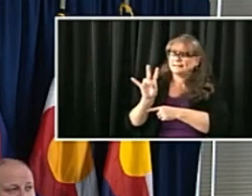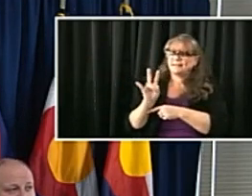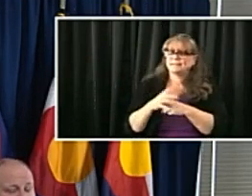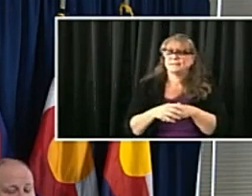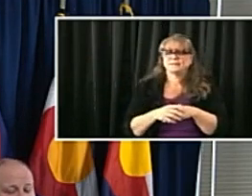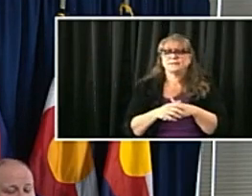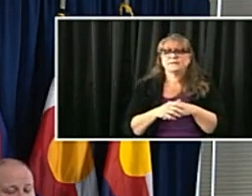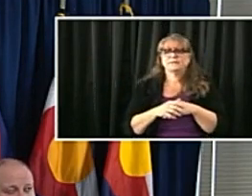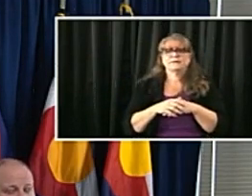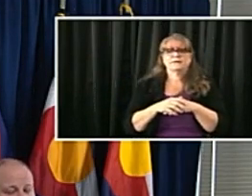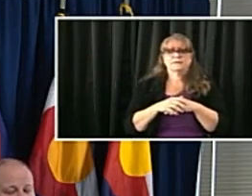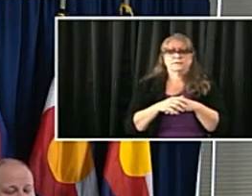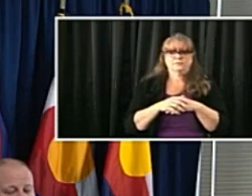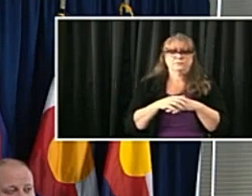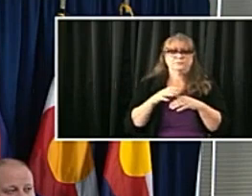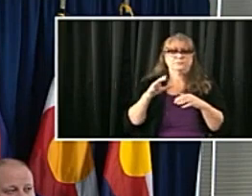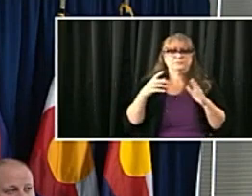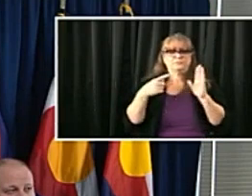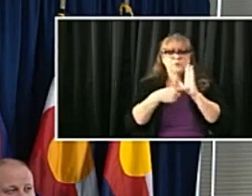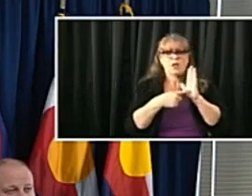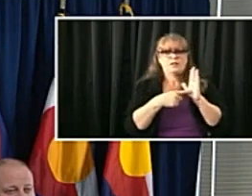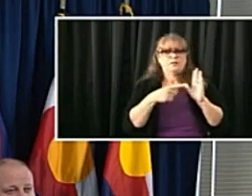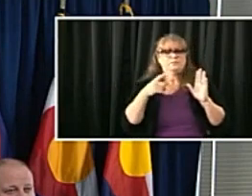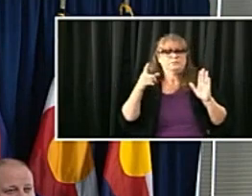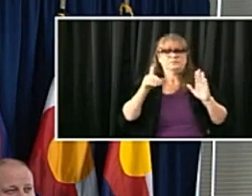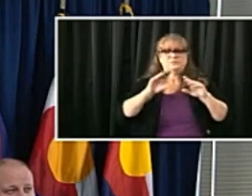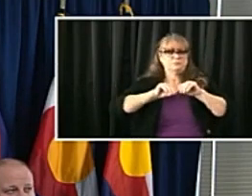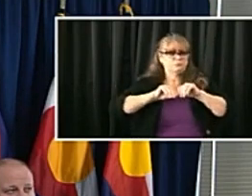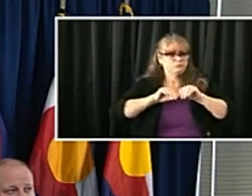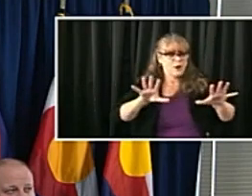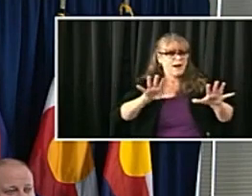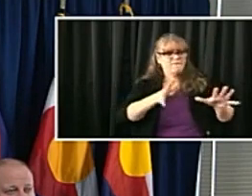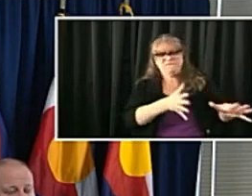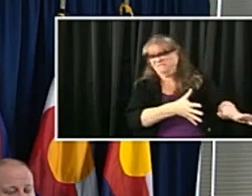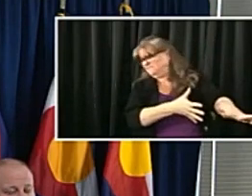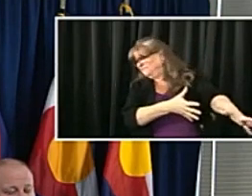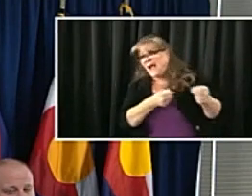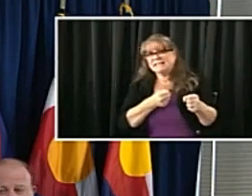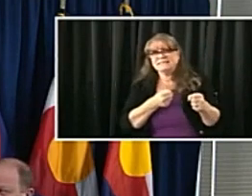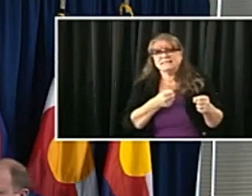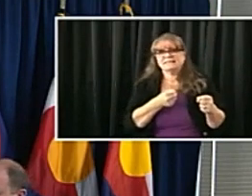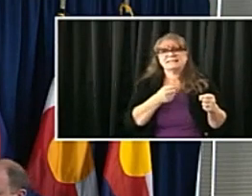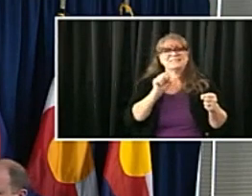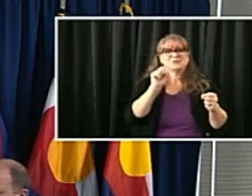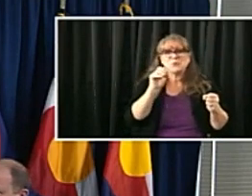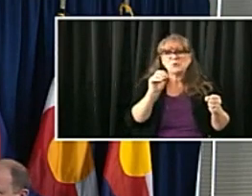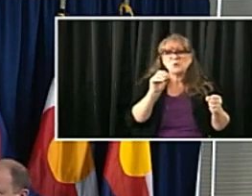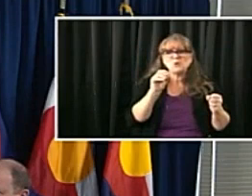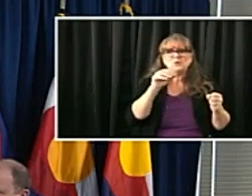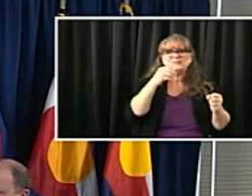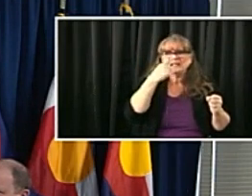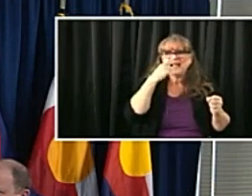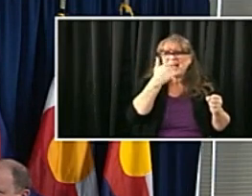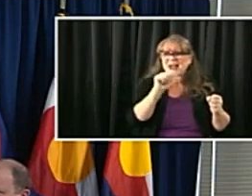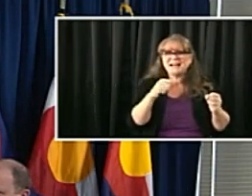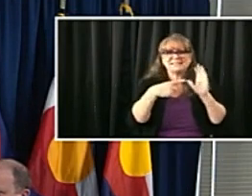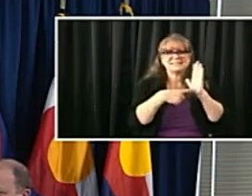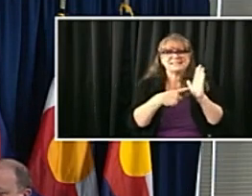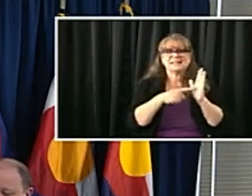variant's going to spread rapidly? Do you see any situation in which the variant does not become the most popular version of the disease